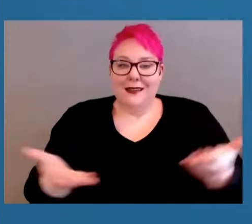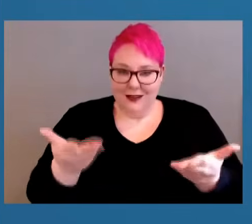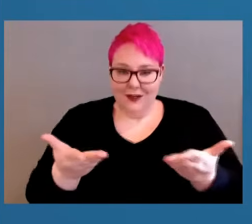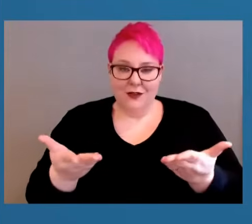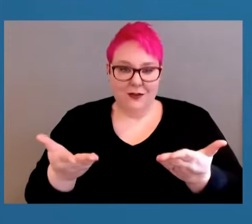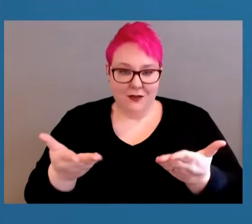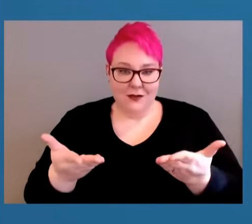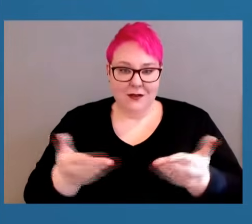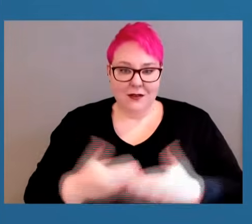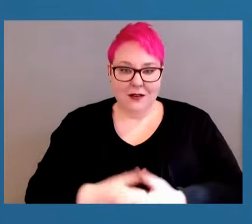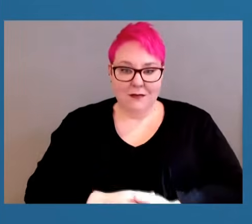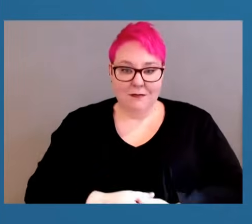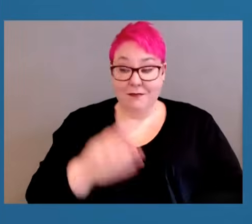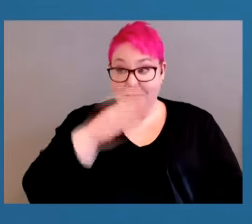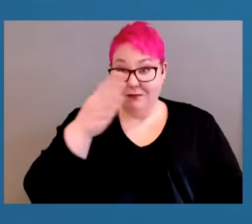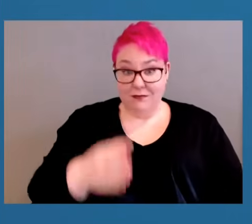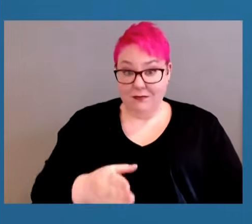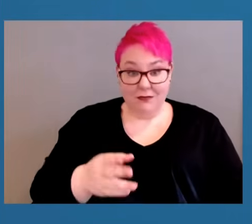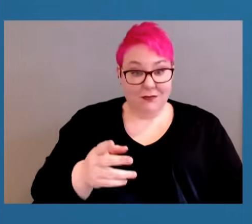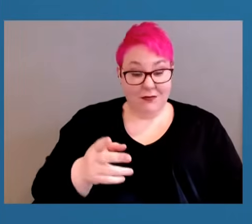They never found anyone who was a violent criminal.